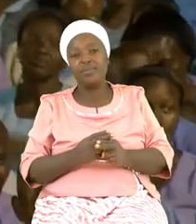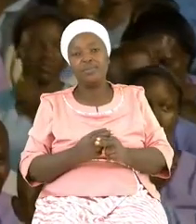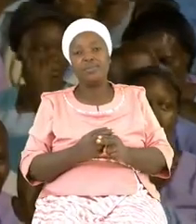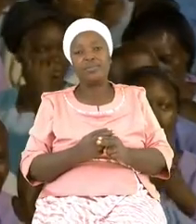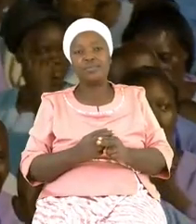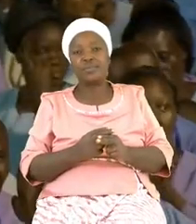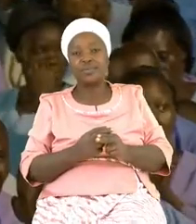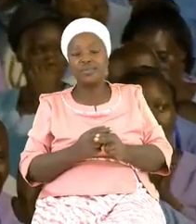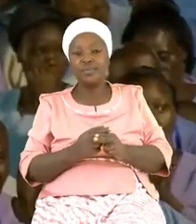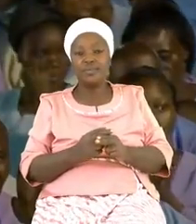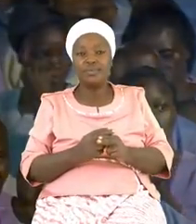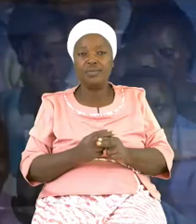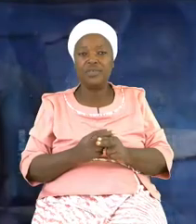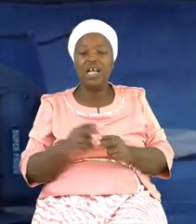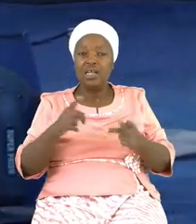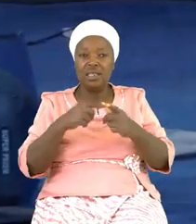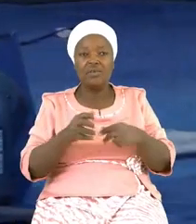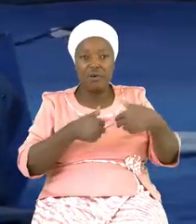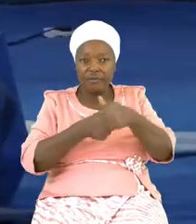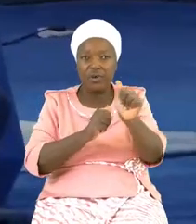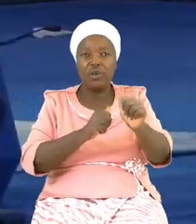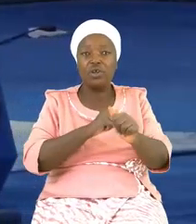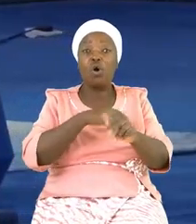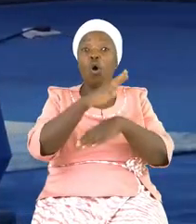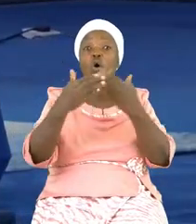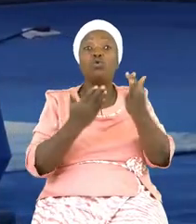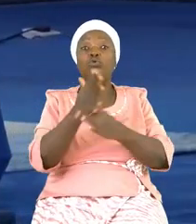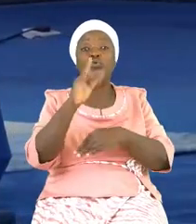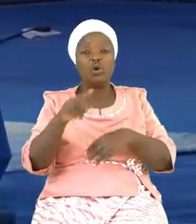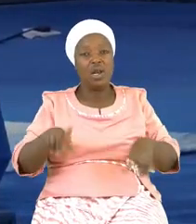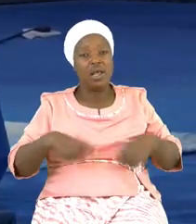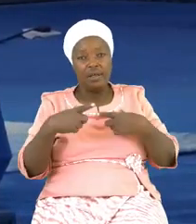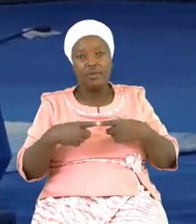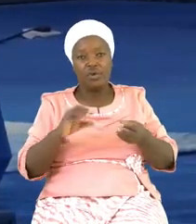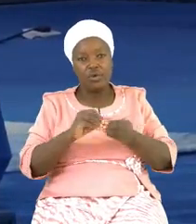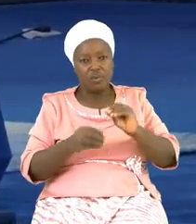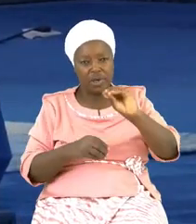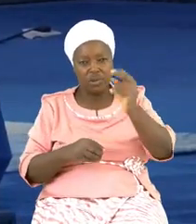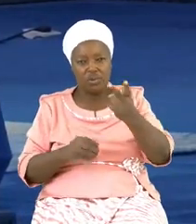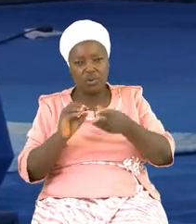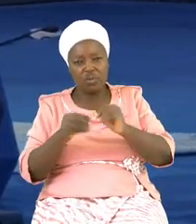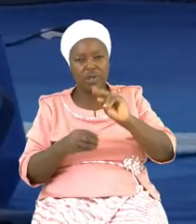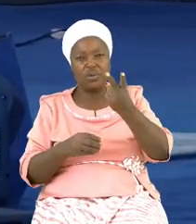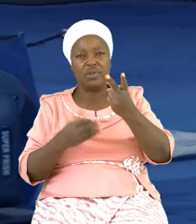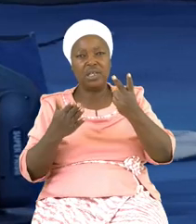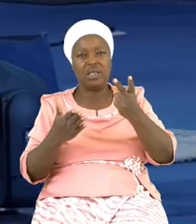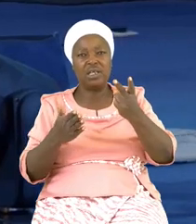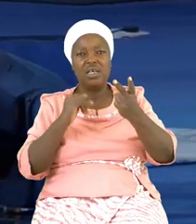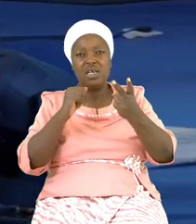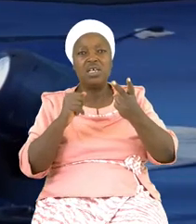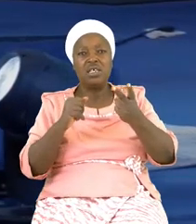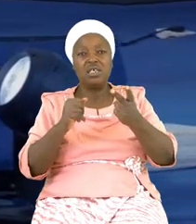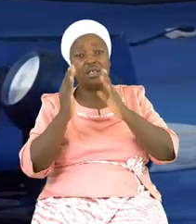following. I'm following all the days of your life. Look at number two there. Number two here is forsaking